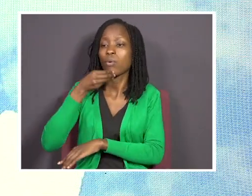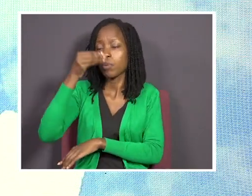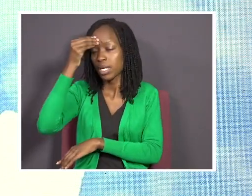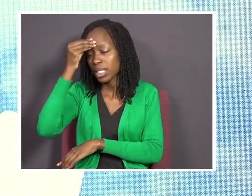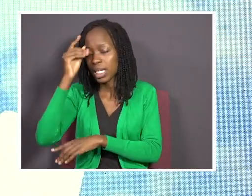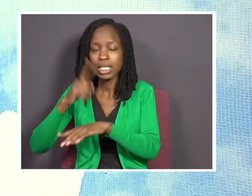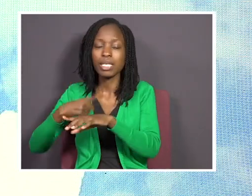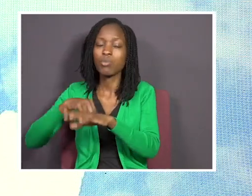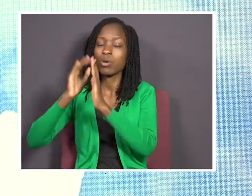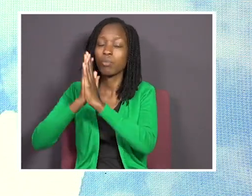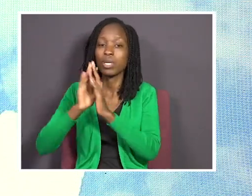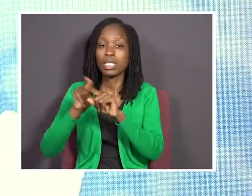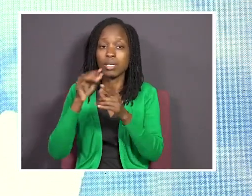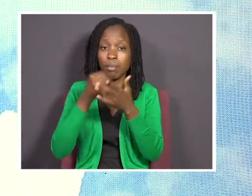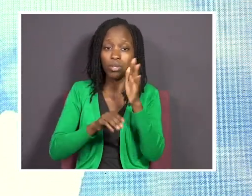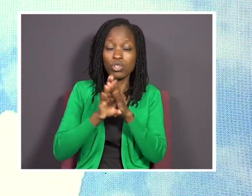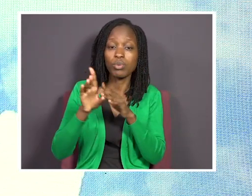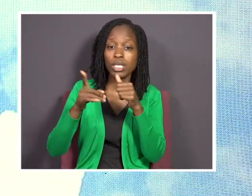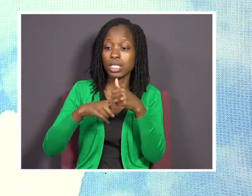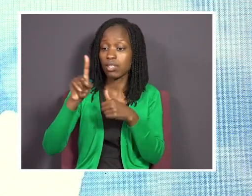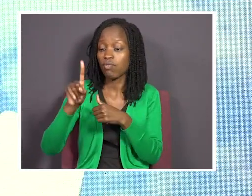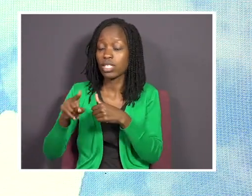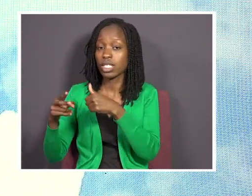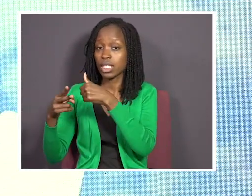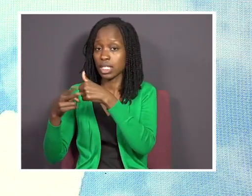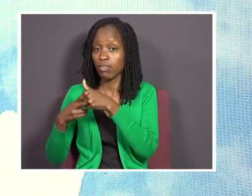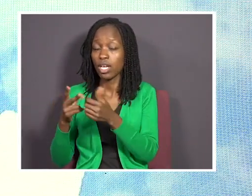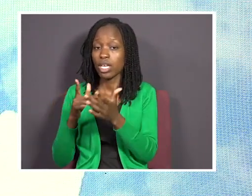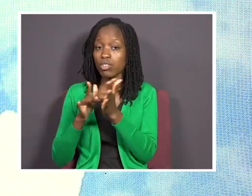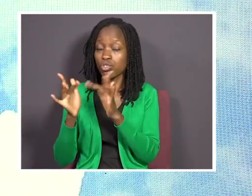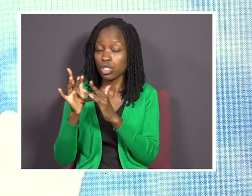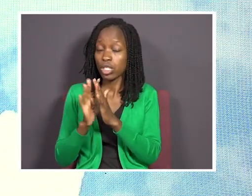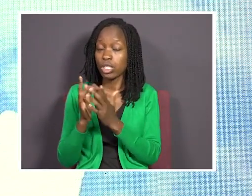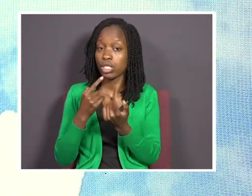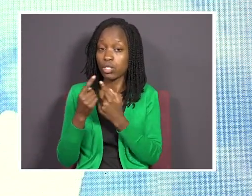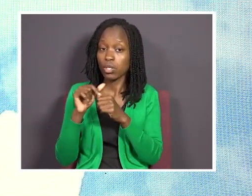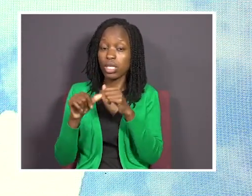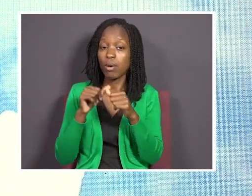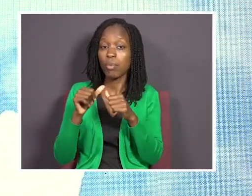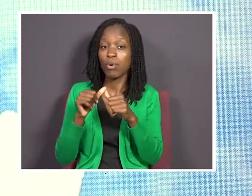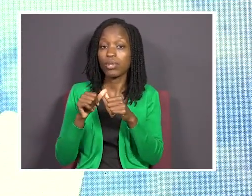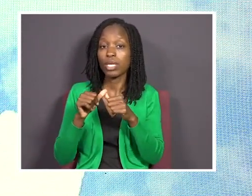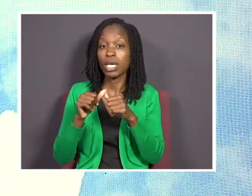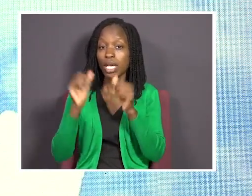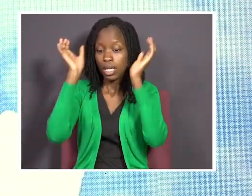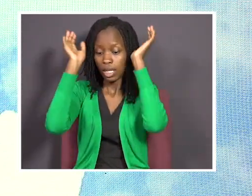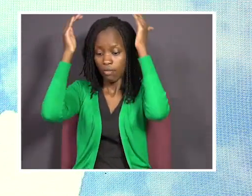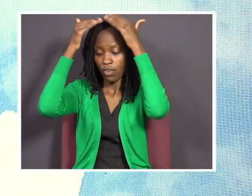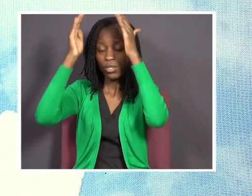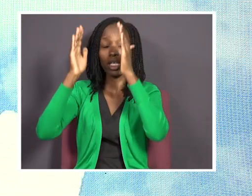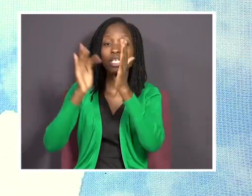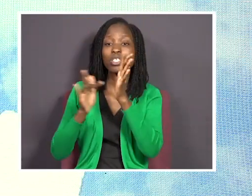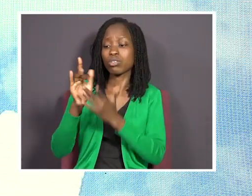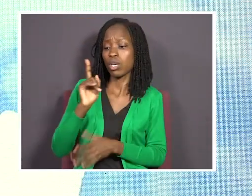pretentious. And you know, in Matthew chapter 6, verse 7, he talked about the Pharisees and rebuked them